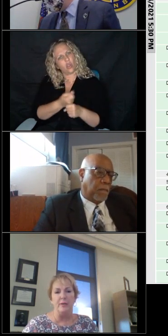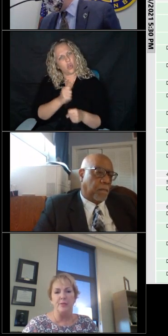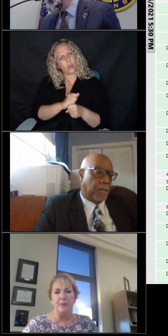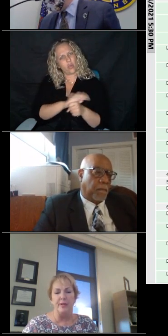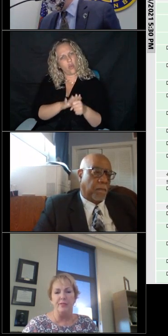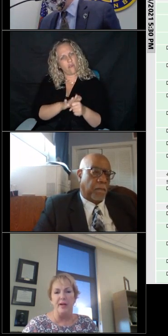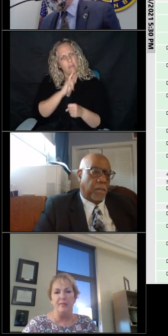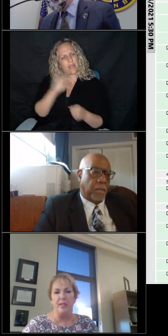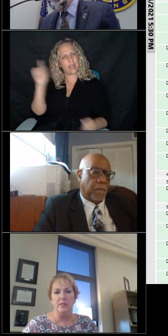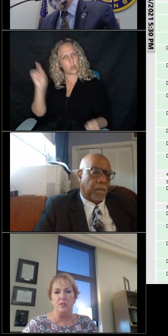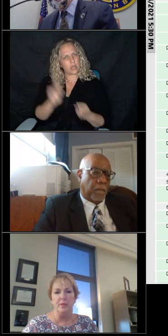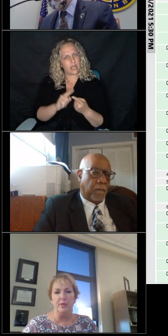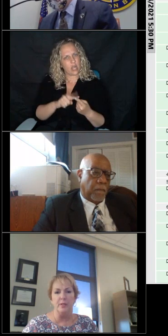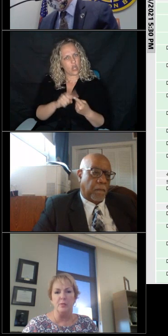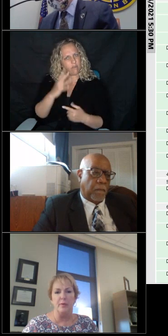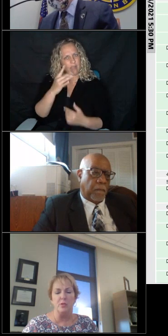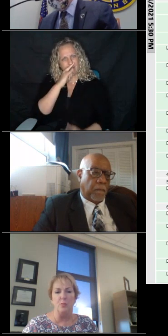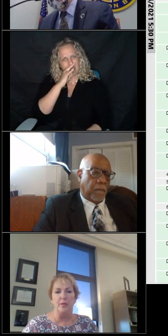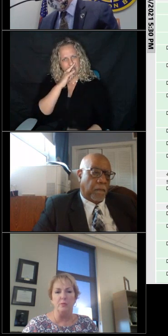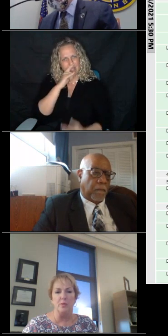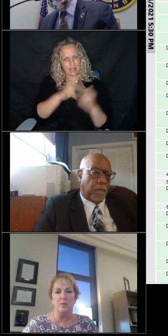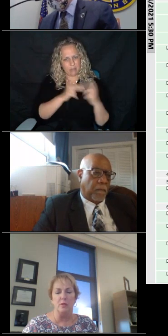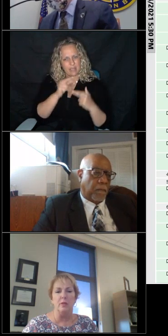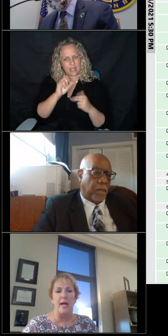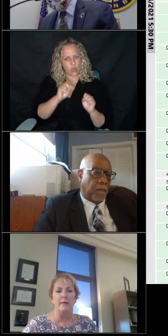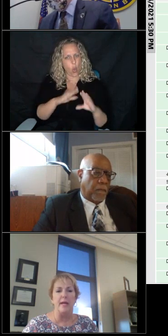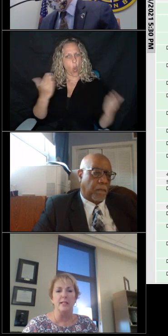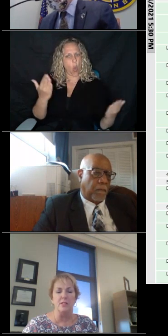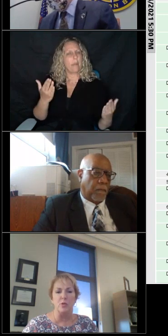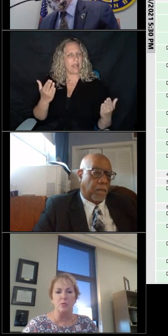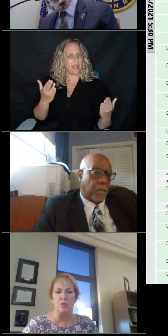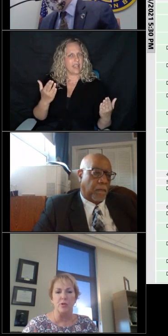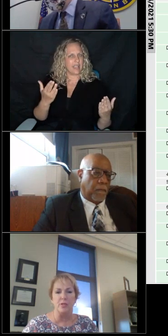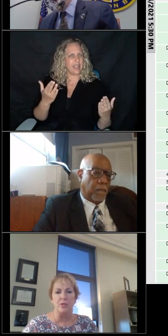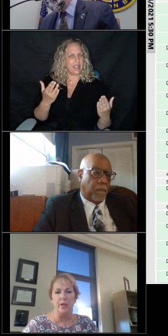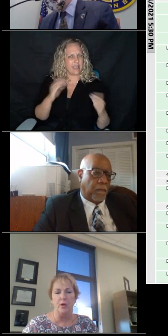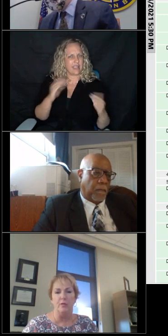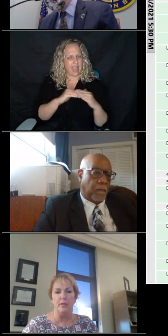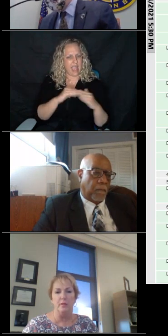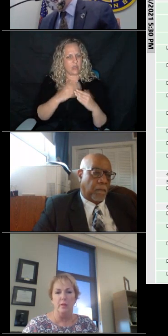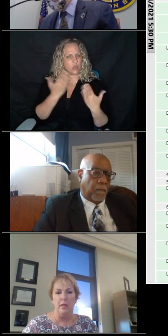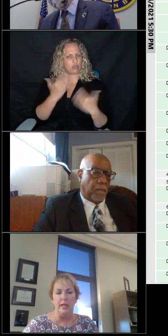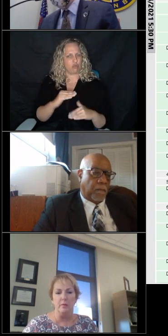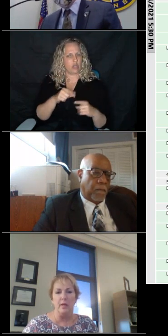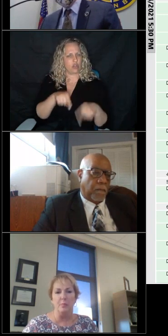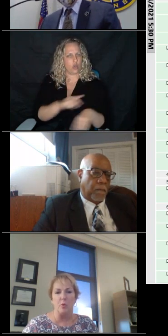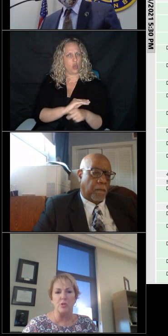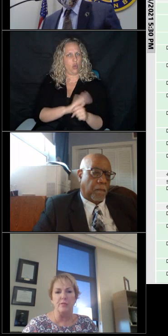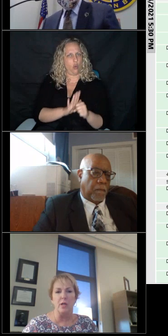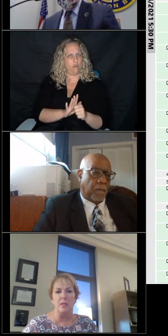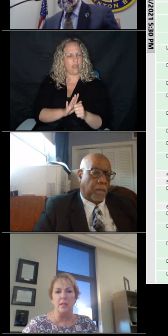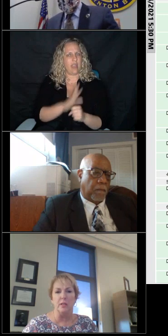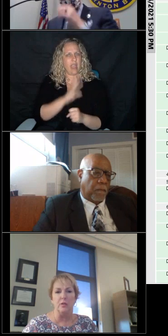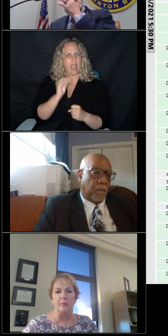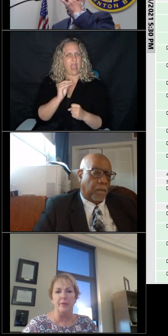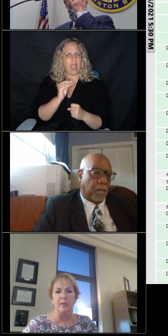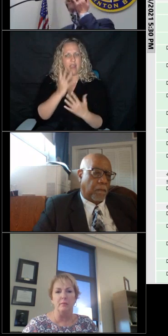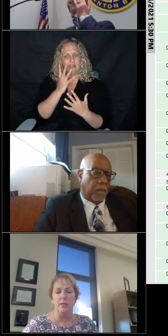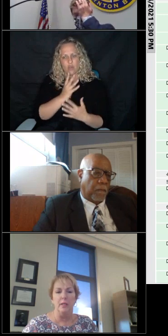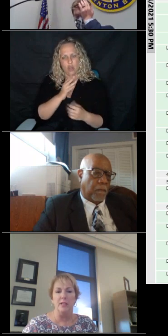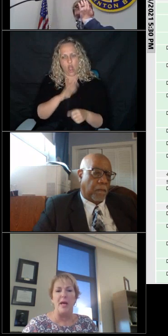that's whittled down to, I think, 5 kids. The building is open. It was the access was restricted during COVID and portion of the